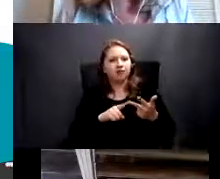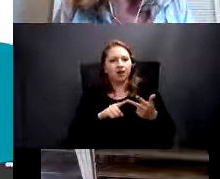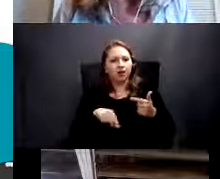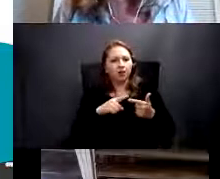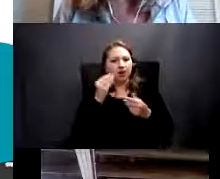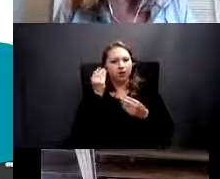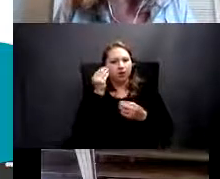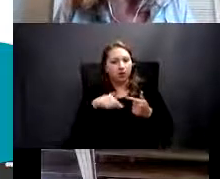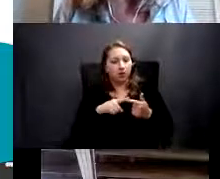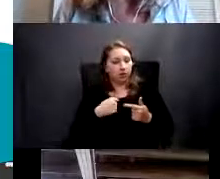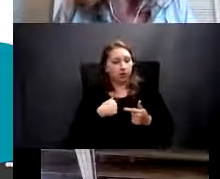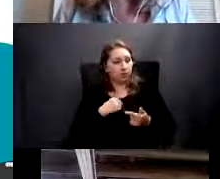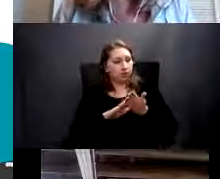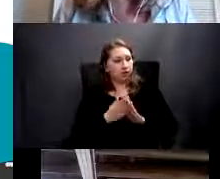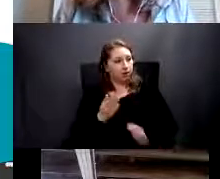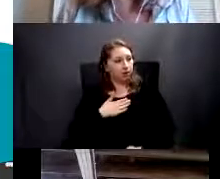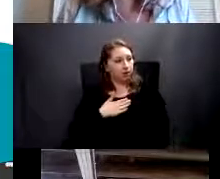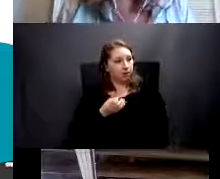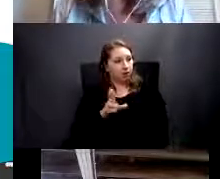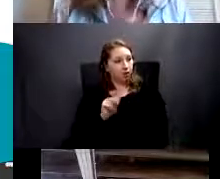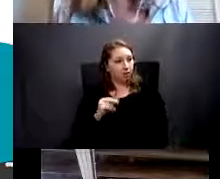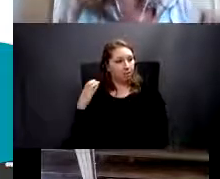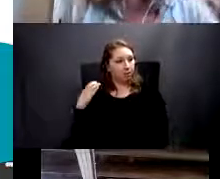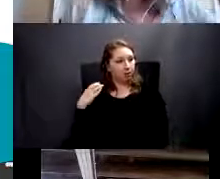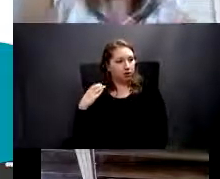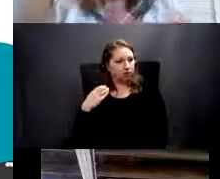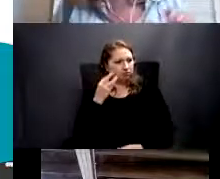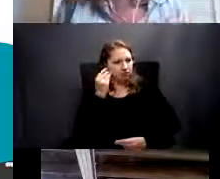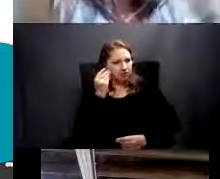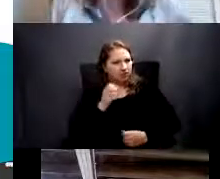about becoming your own boss? I hate the word boss, but it's kind of cool